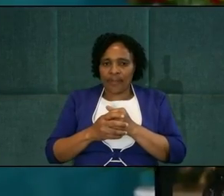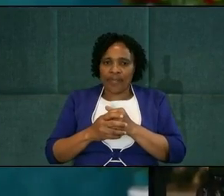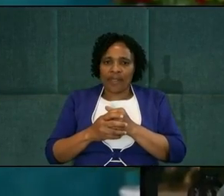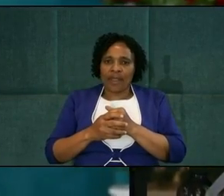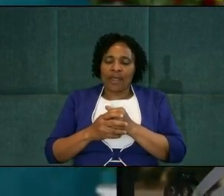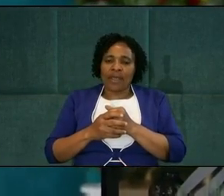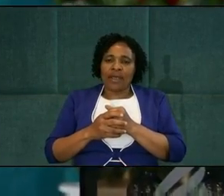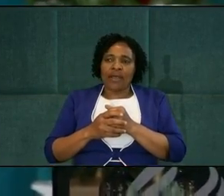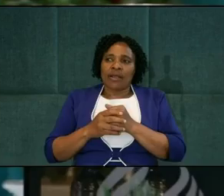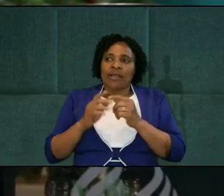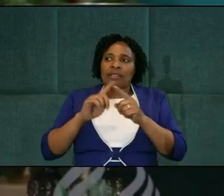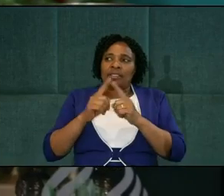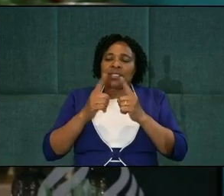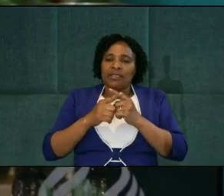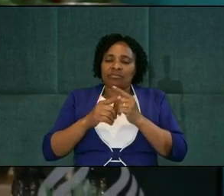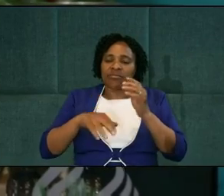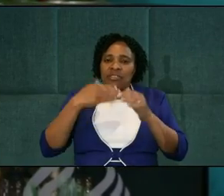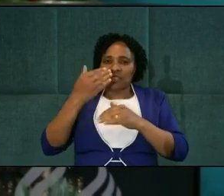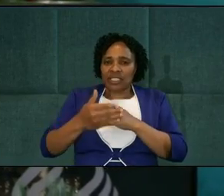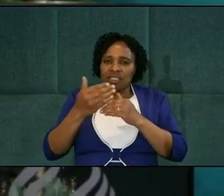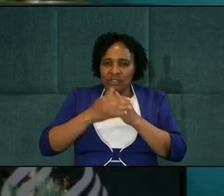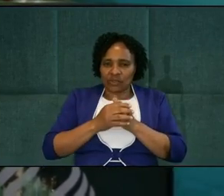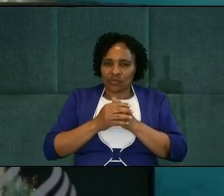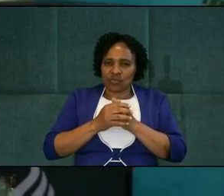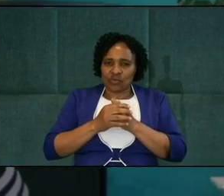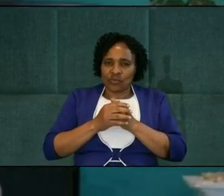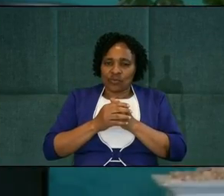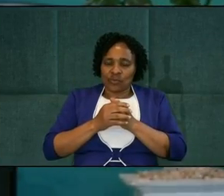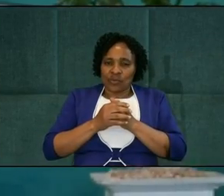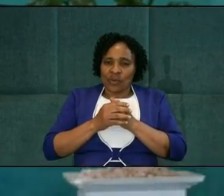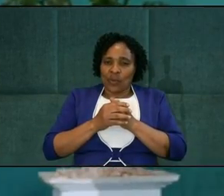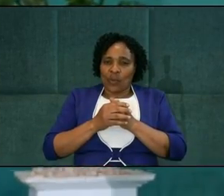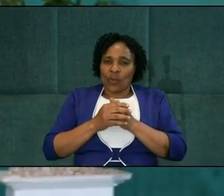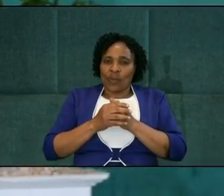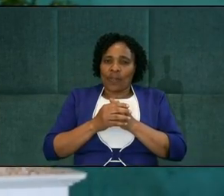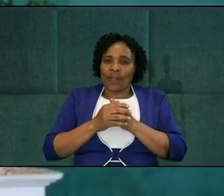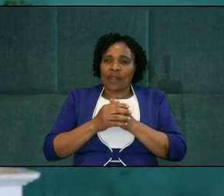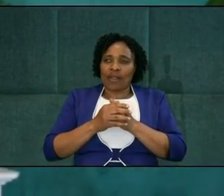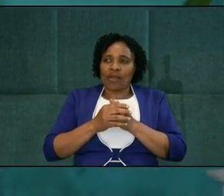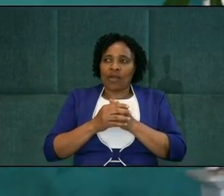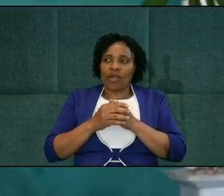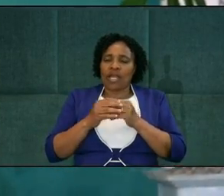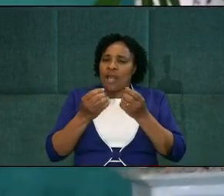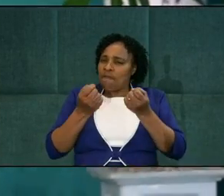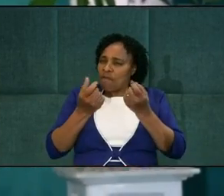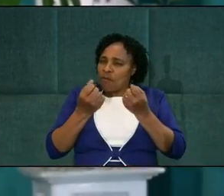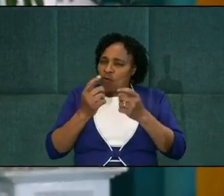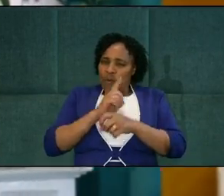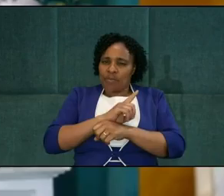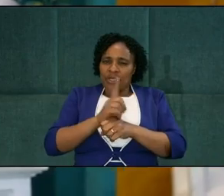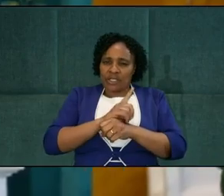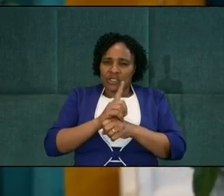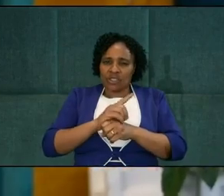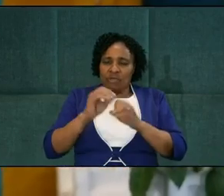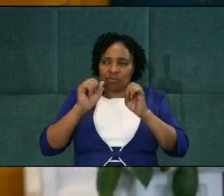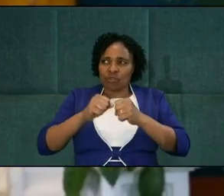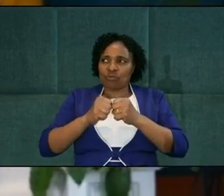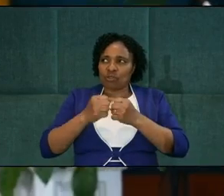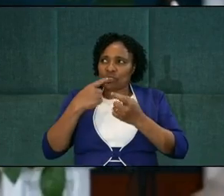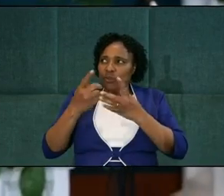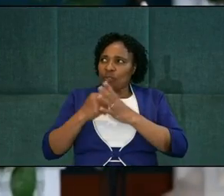in the next few minutes, we'll be doing with the next. Can we put up the next one for them? The next slide. Good. In a few minutes, we'll deal with this big